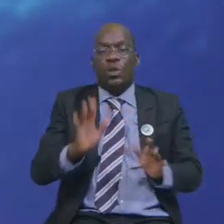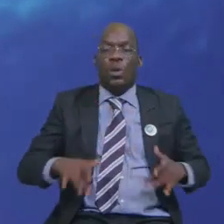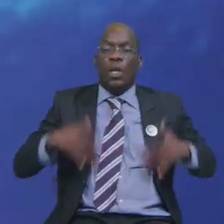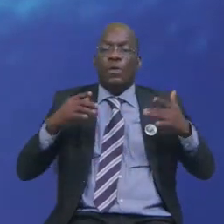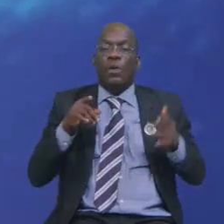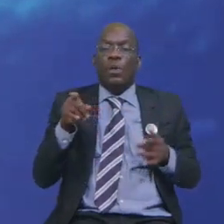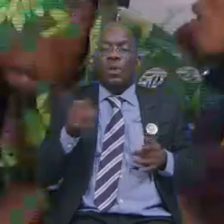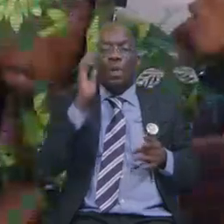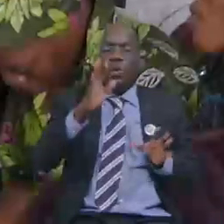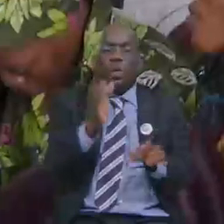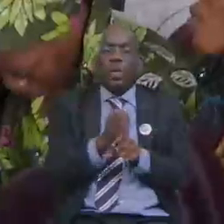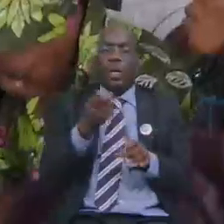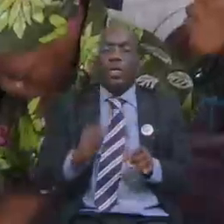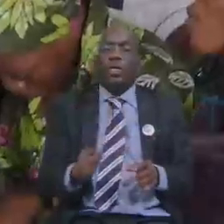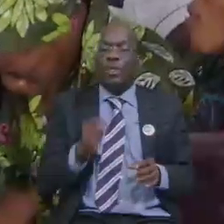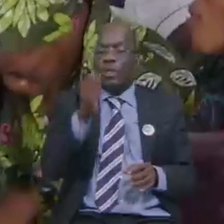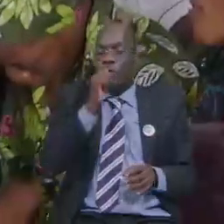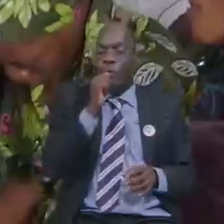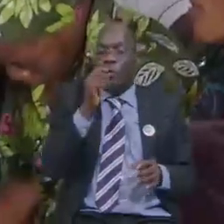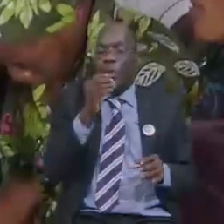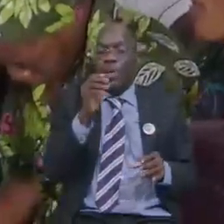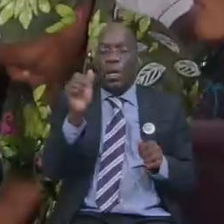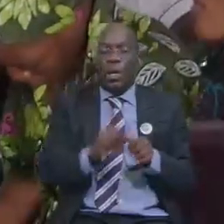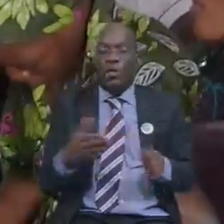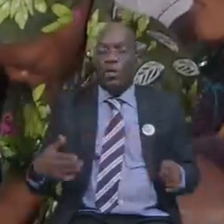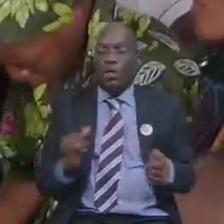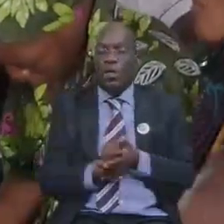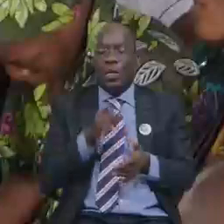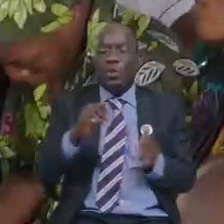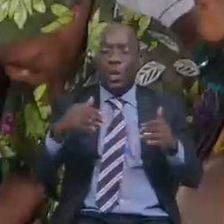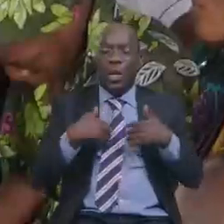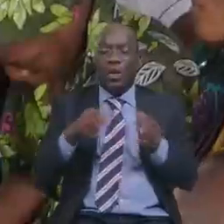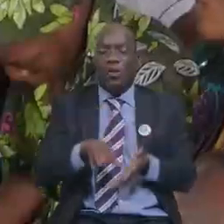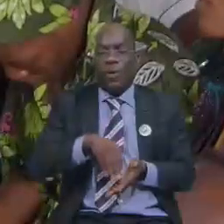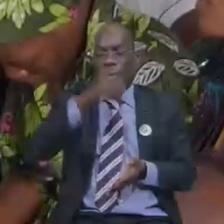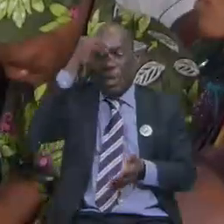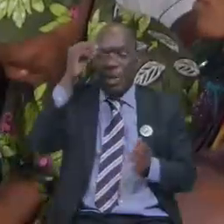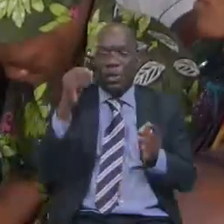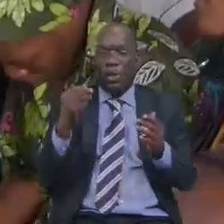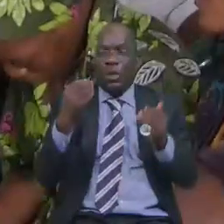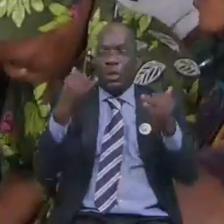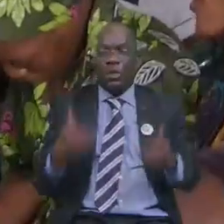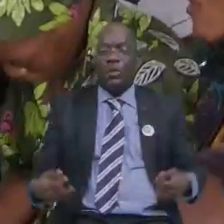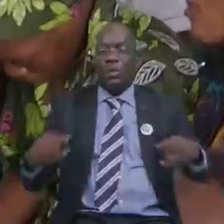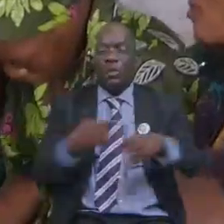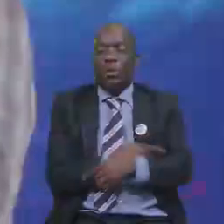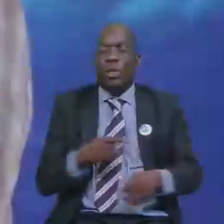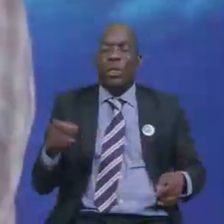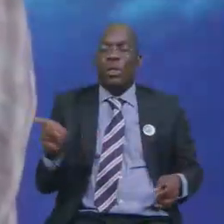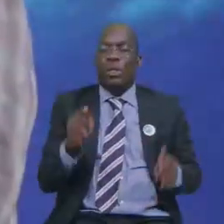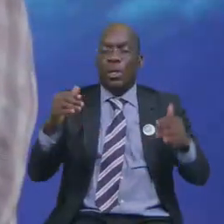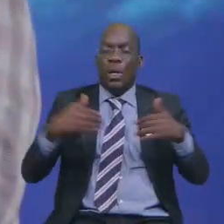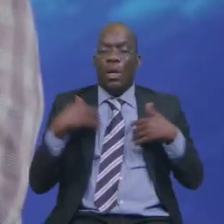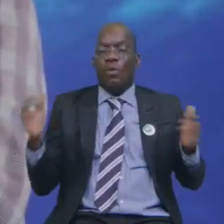secret. And everything you have learned today, they have motivated us. We should